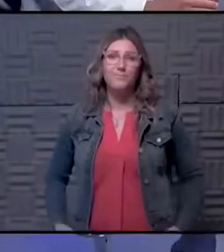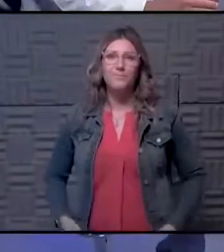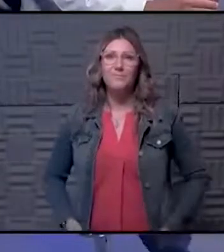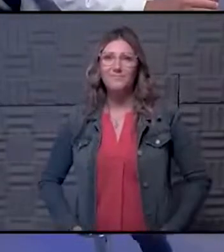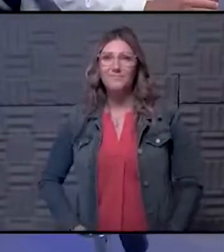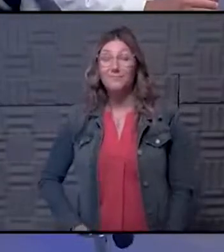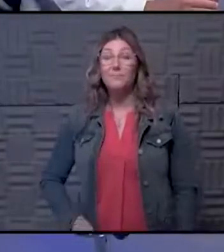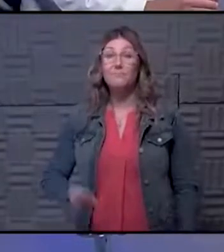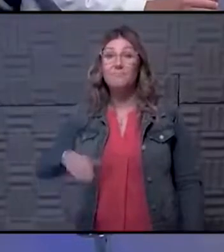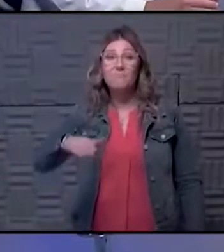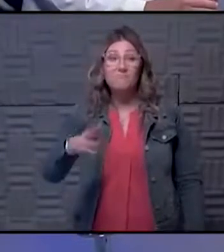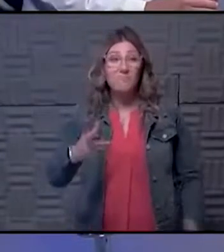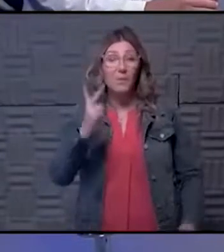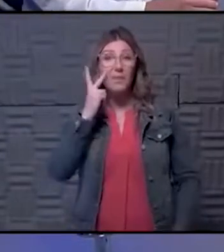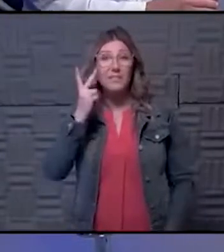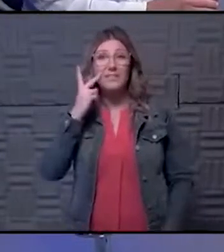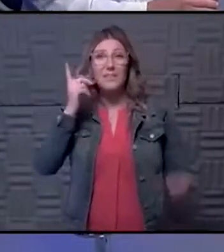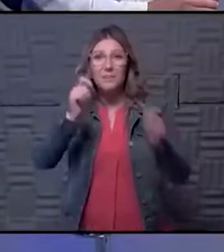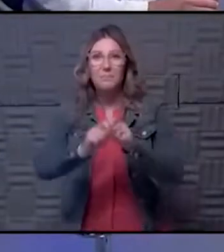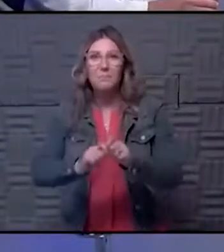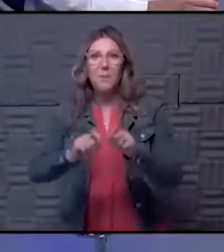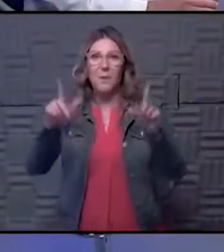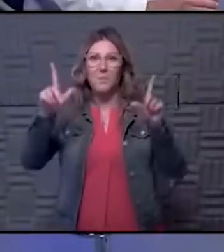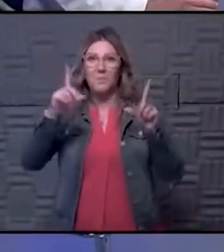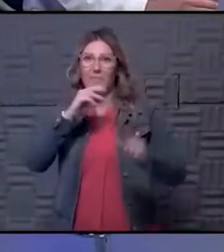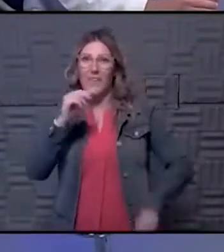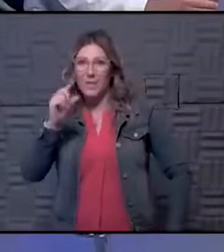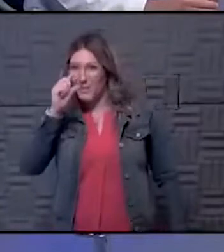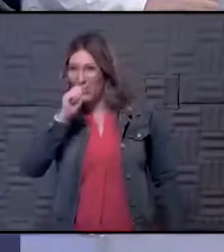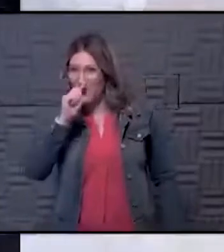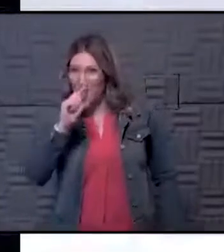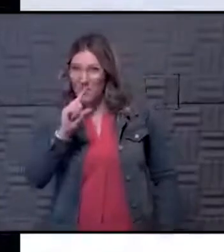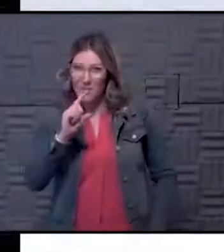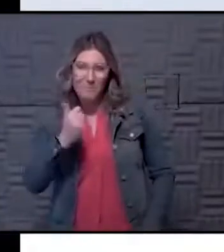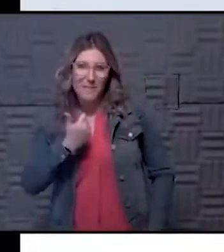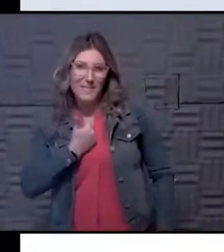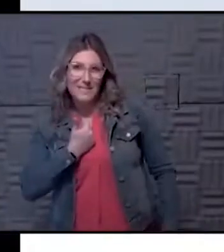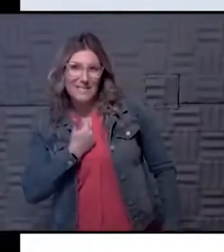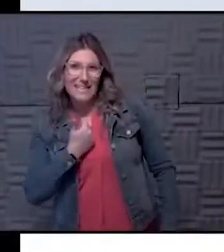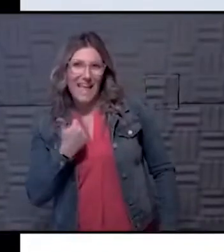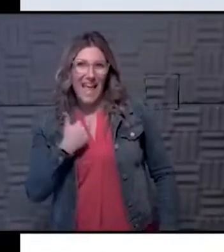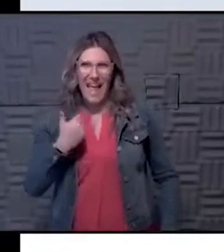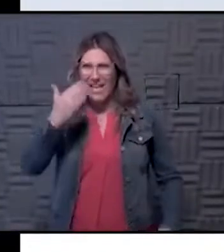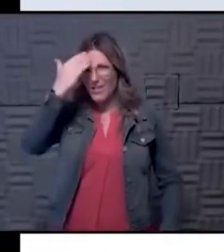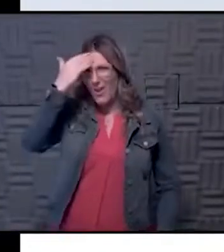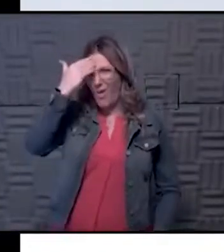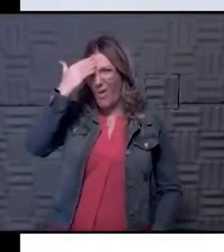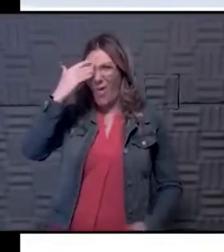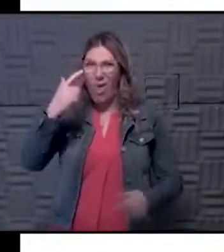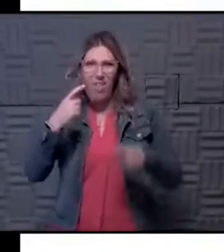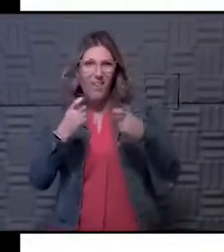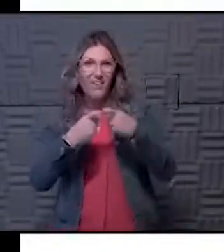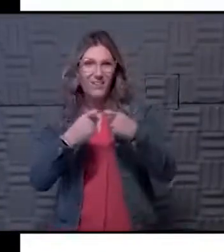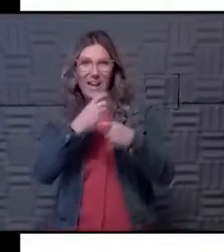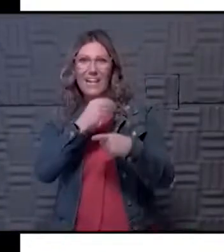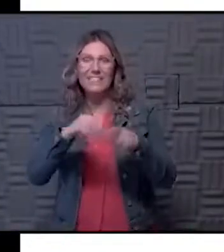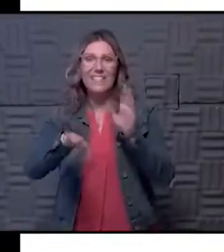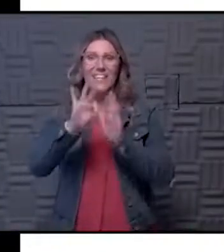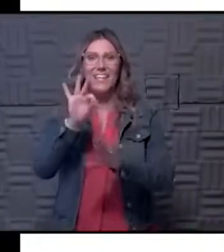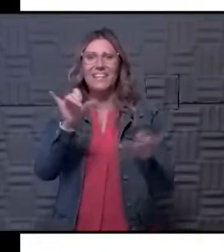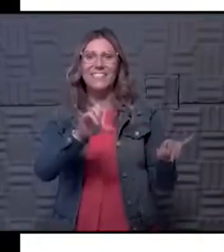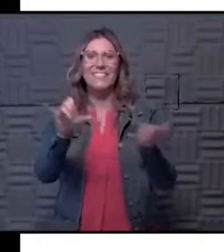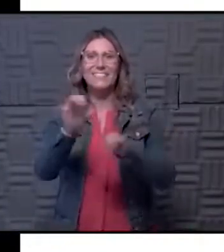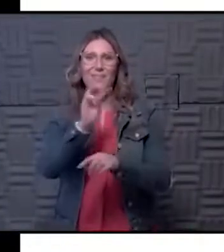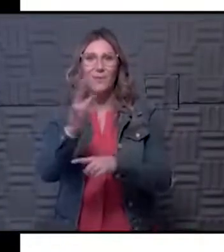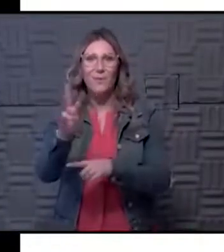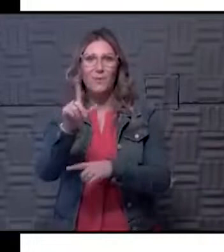you might be able to see now, it just popped up, and I just Googled it myself, showing that I'm still electronically literate, and found the same website almost as fast as Logan.